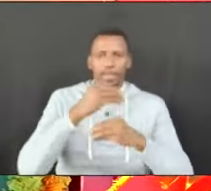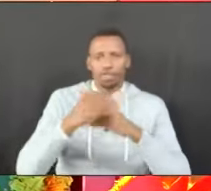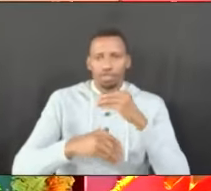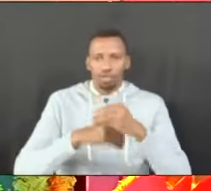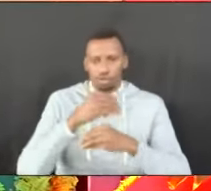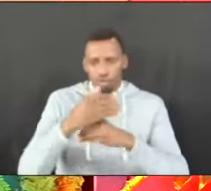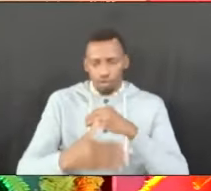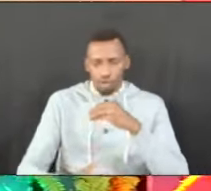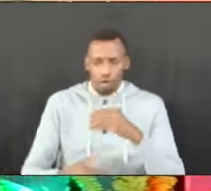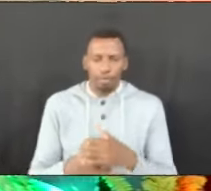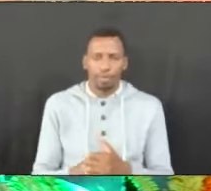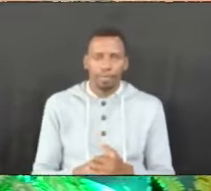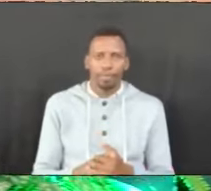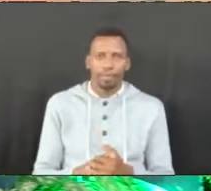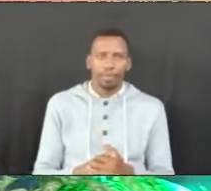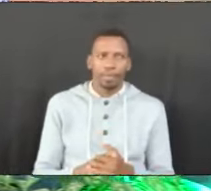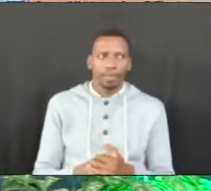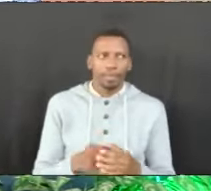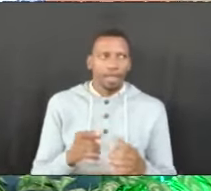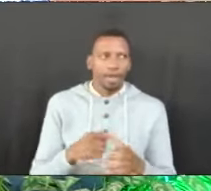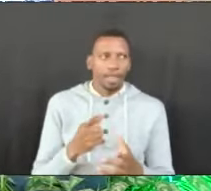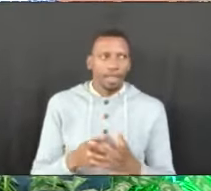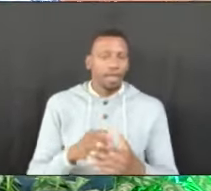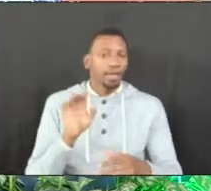And beloved, look at the singing in heaven.